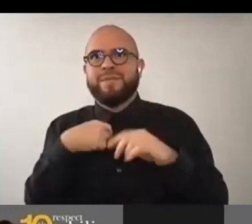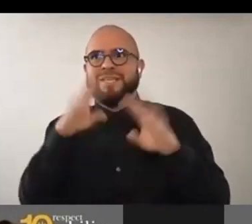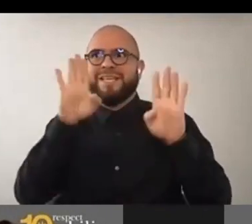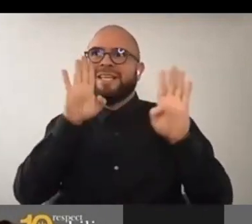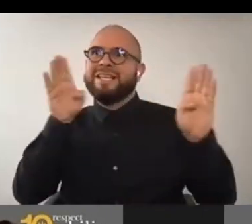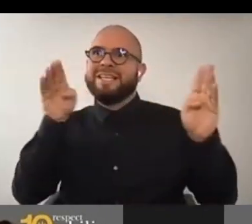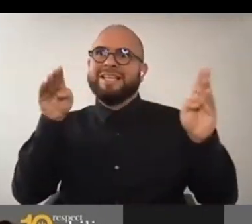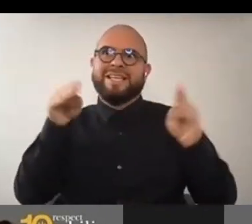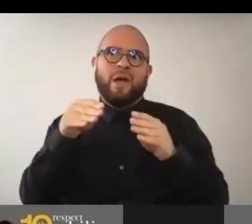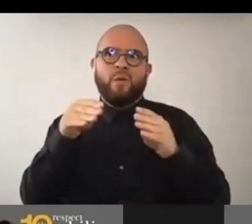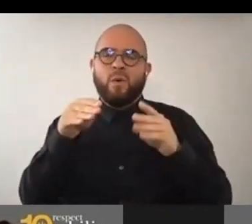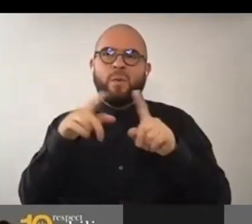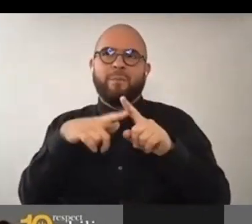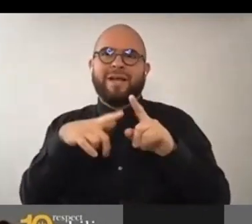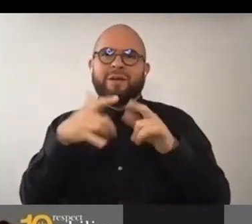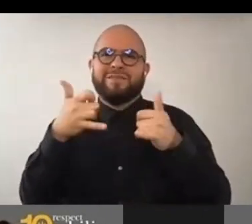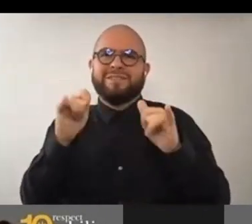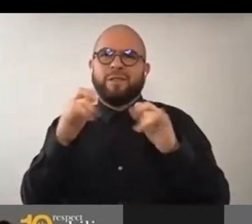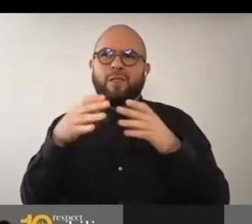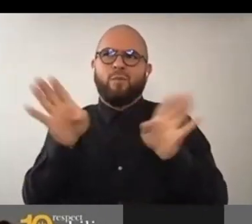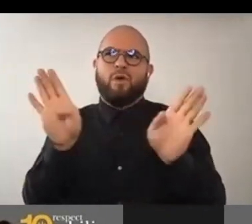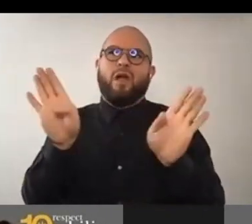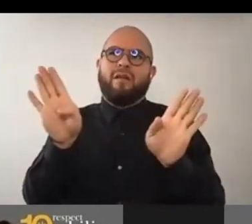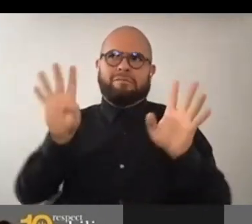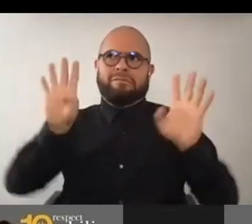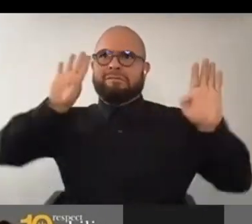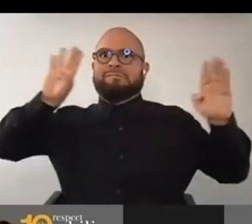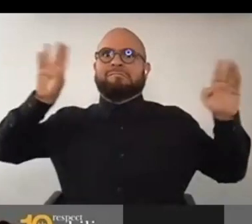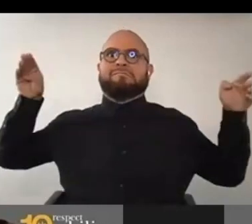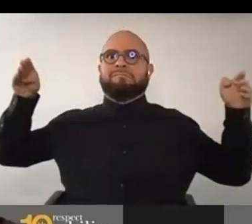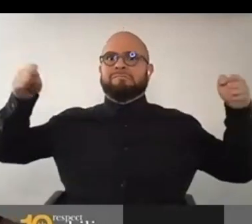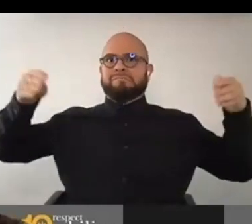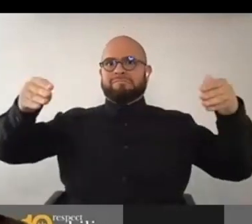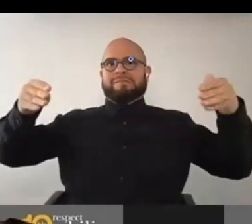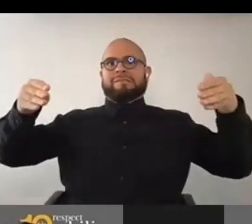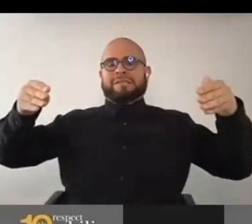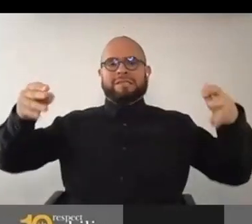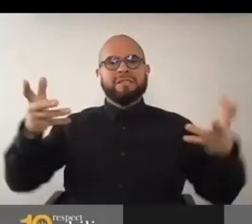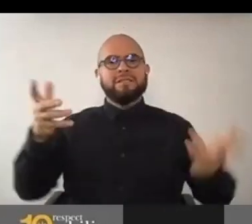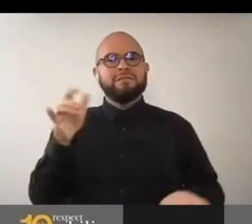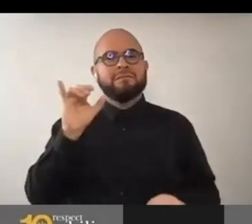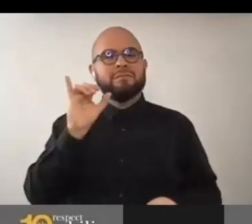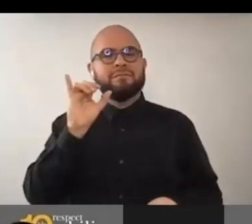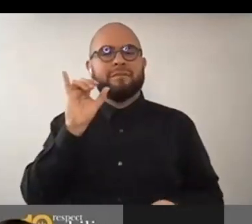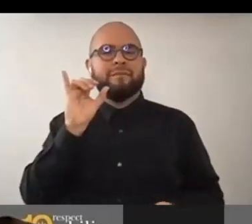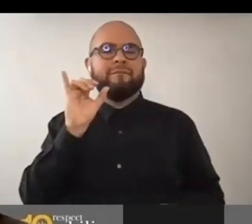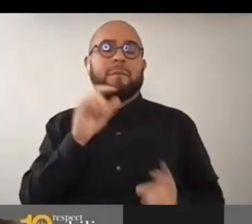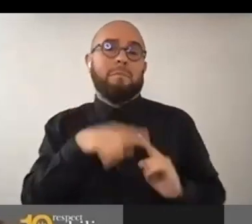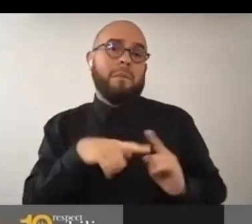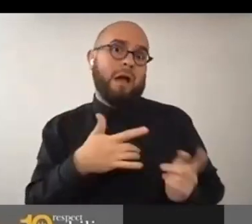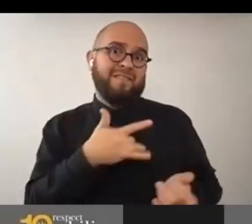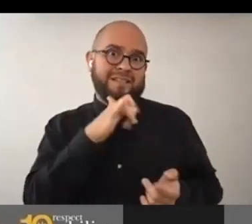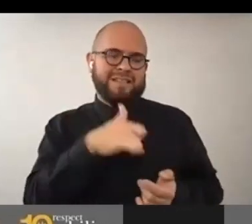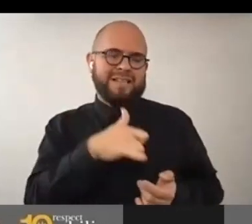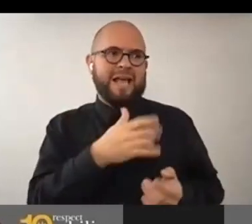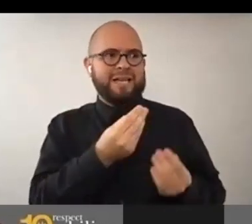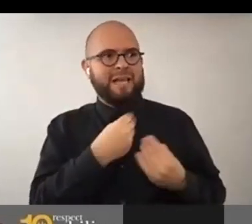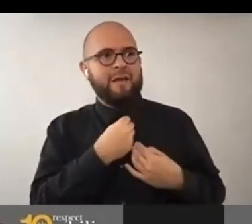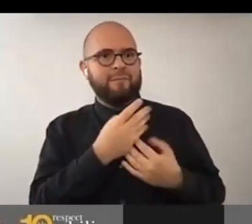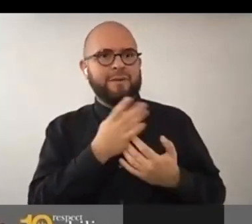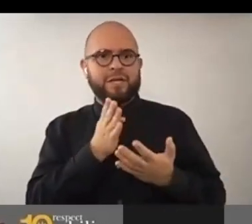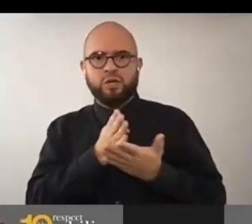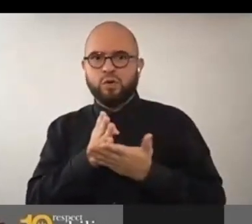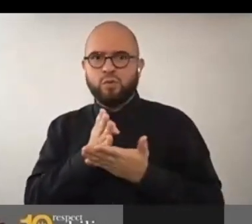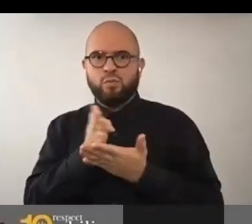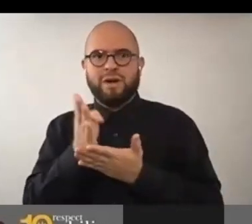topic still, but that actually gave me a lot of direction, which is all kind of stuck in my head right now. I'm gonna